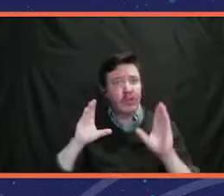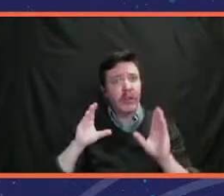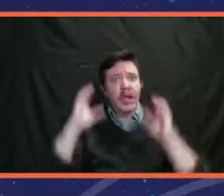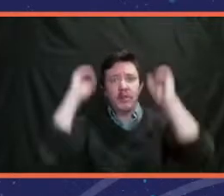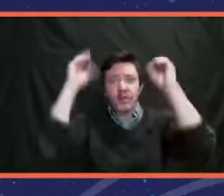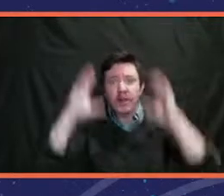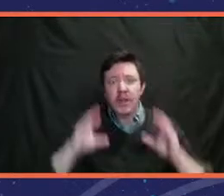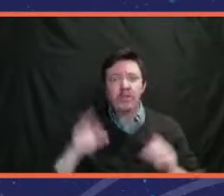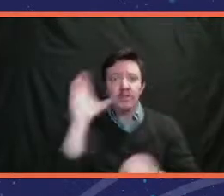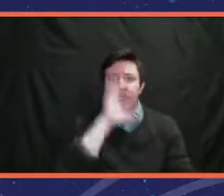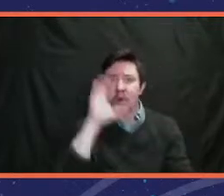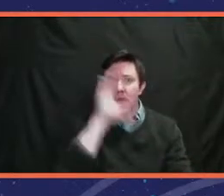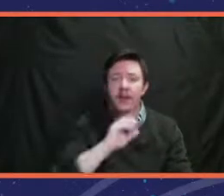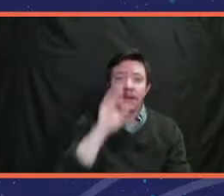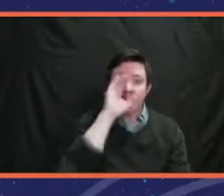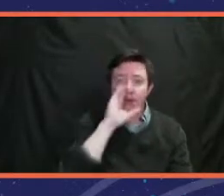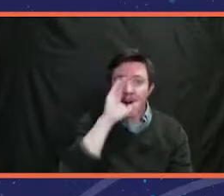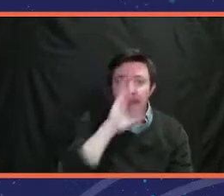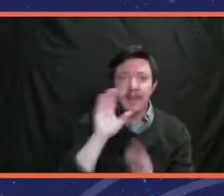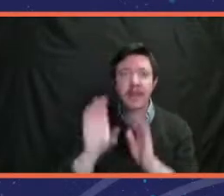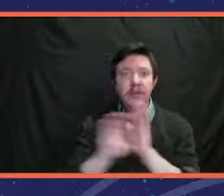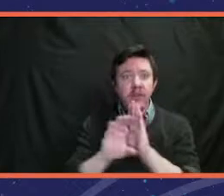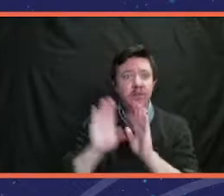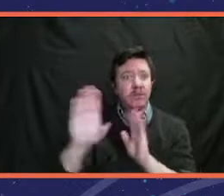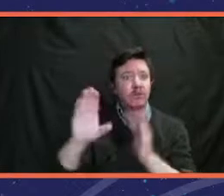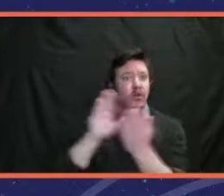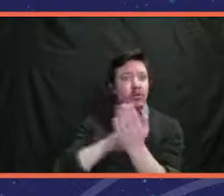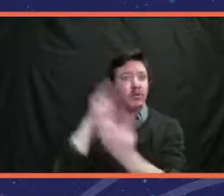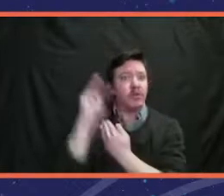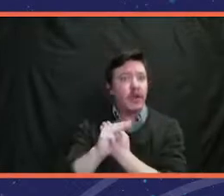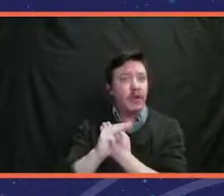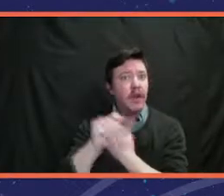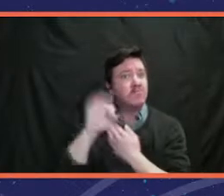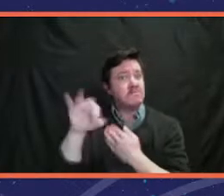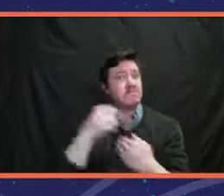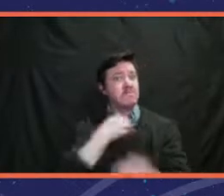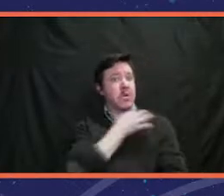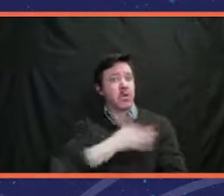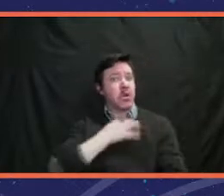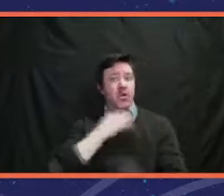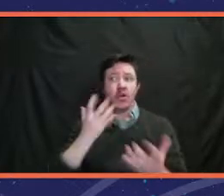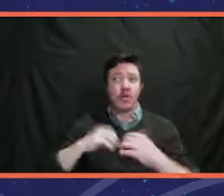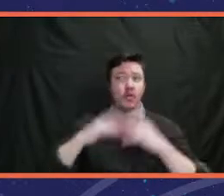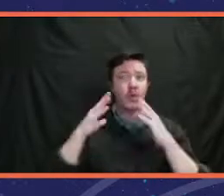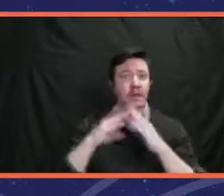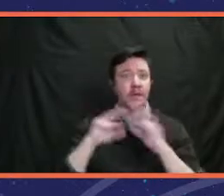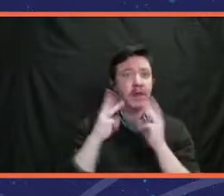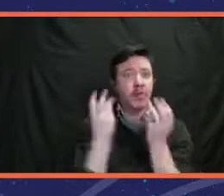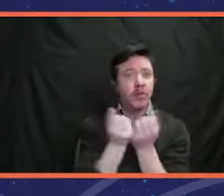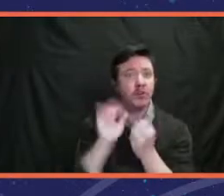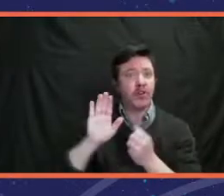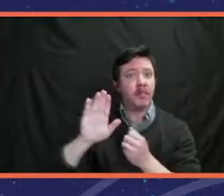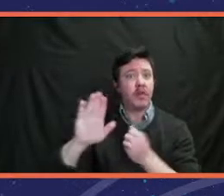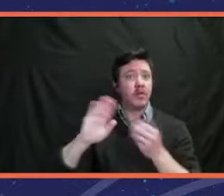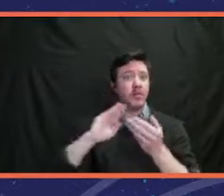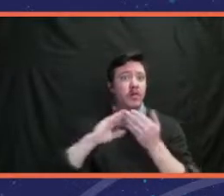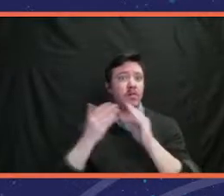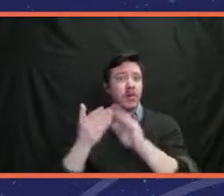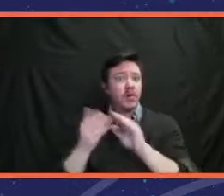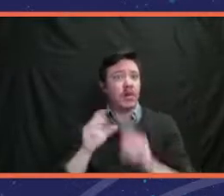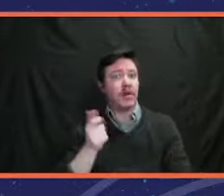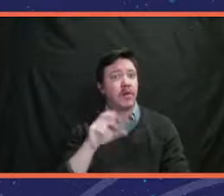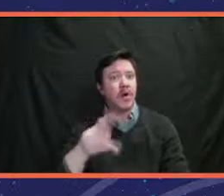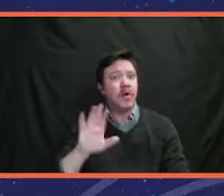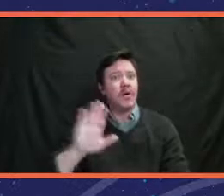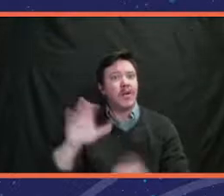your curriculum, if you're interested in facilitating a workshop in your community, or if you want your solidarity economy initiative to